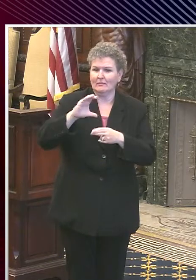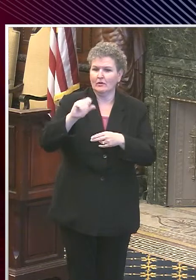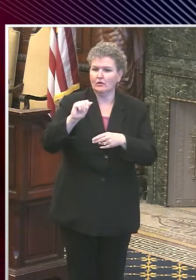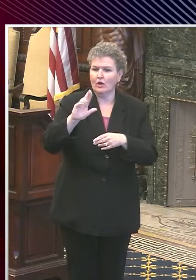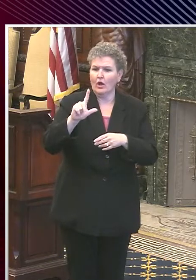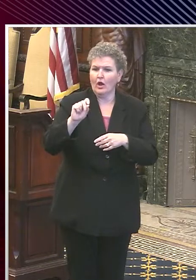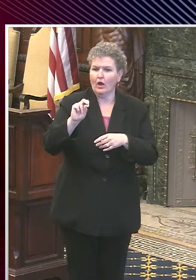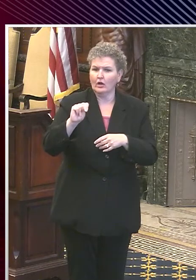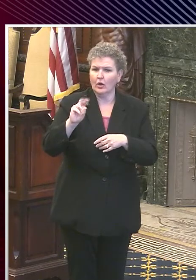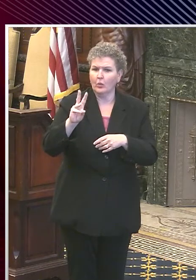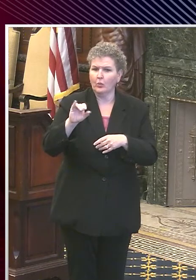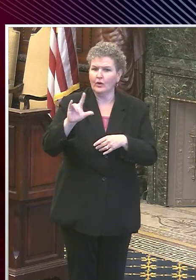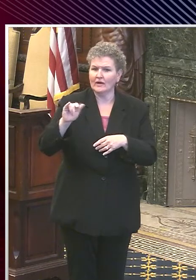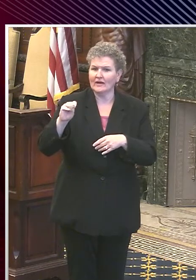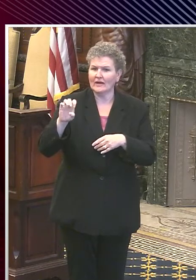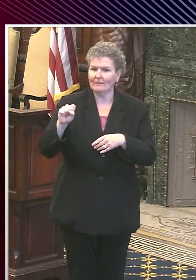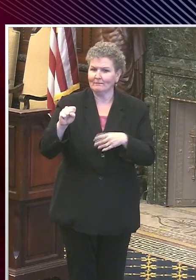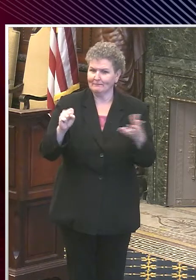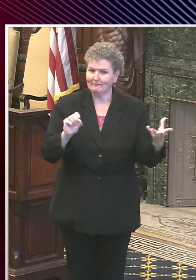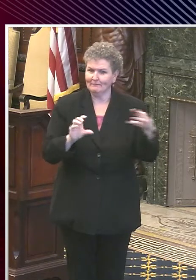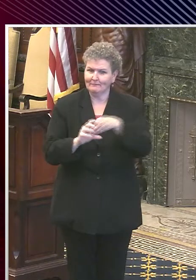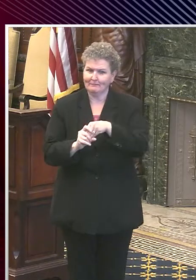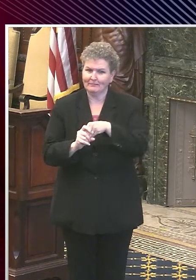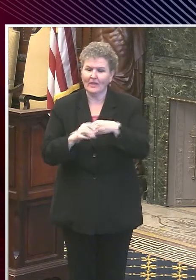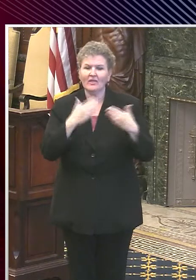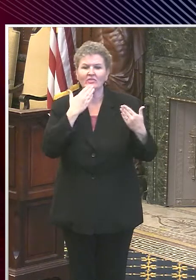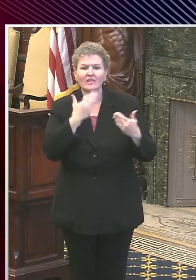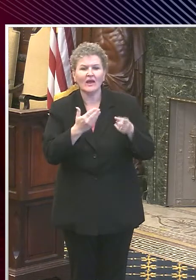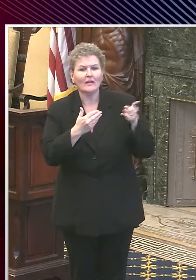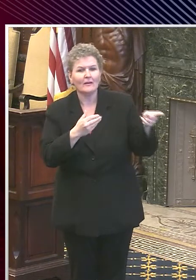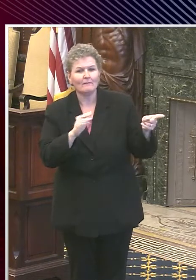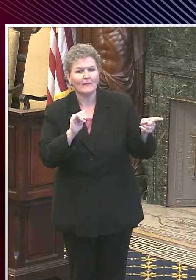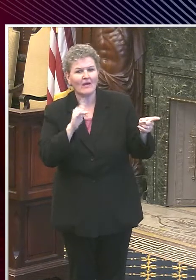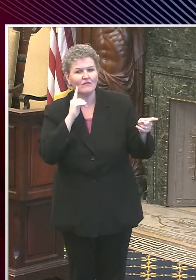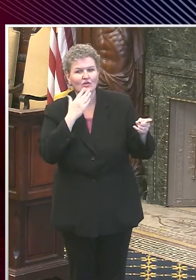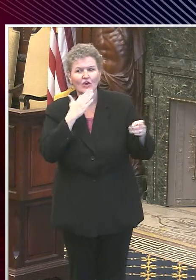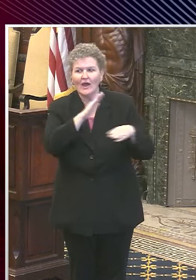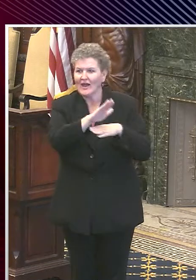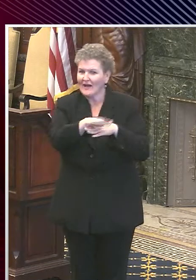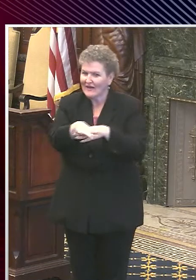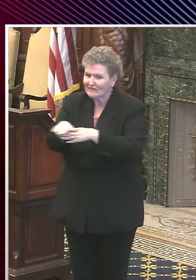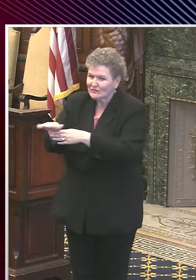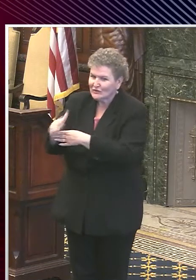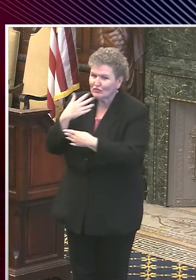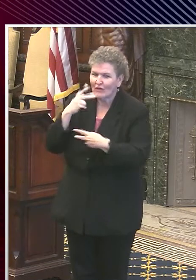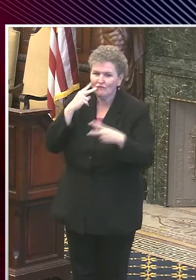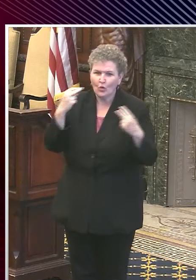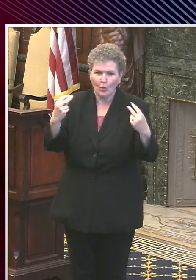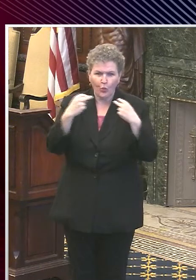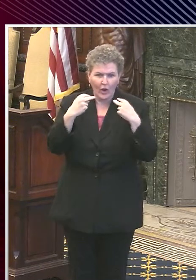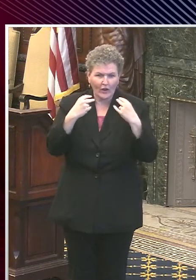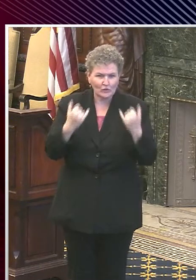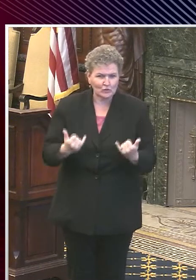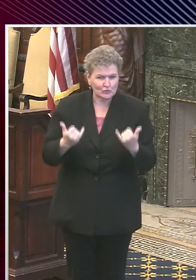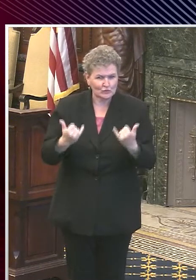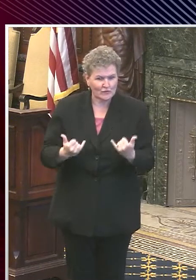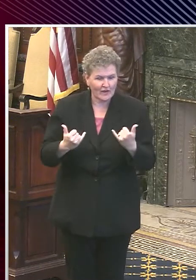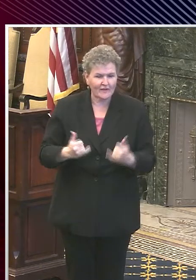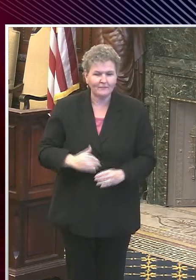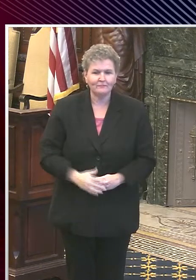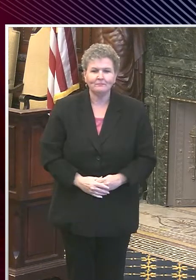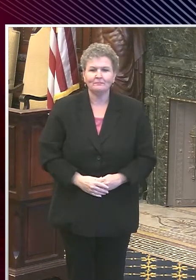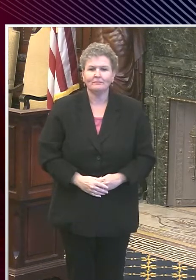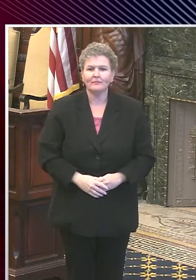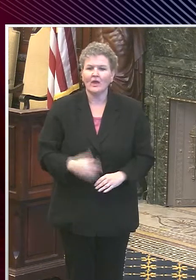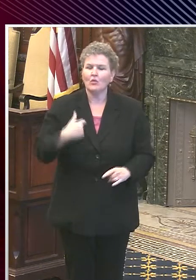Carlton? Thank you, Mayor. Good afternoon, everyone, and thank you for attending today's press conference. We are extremely excited